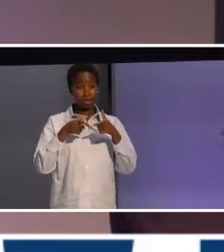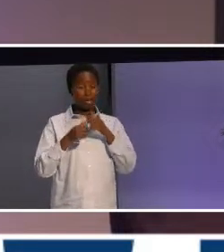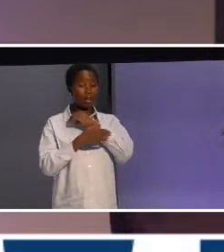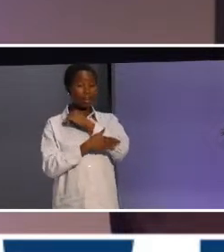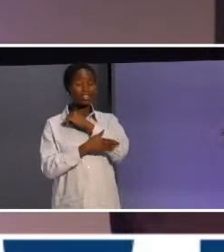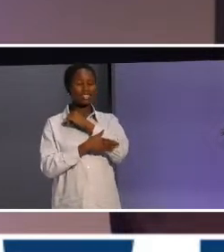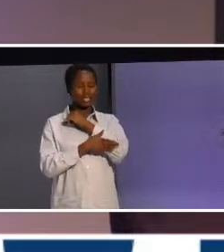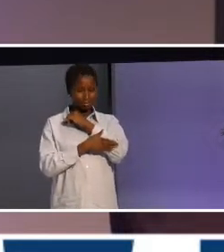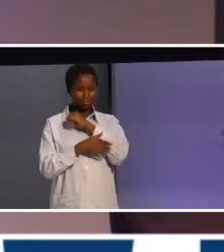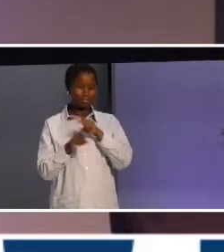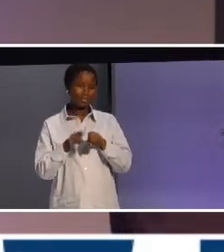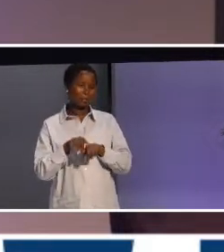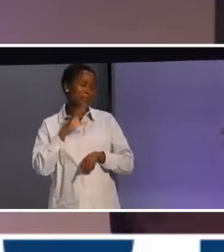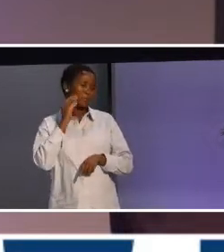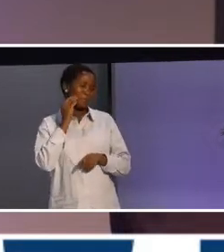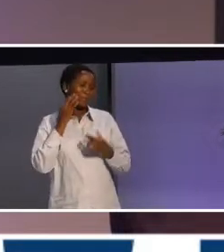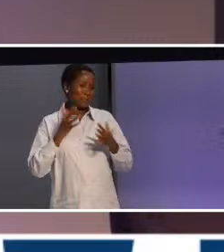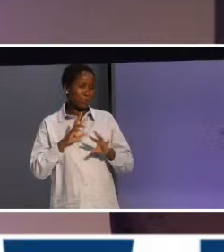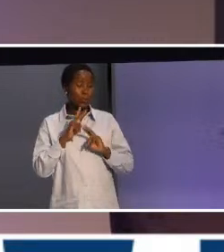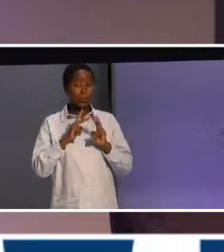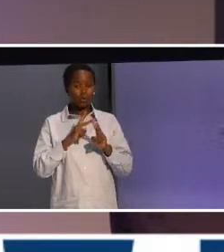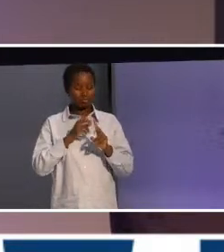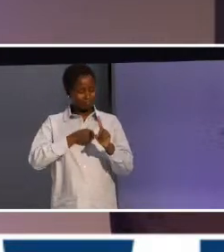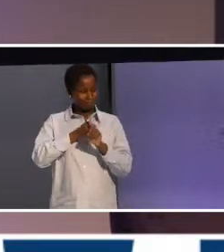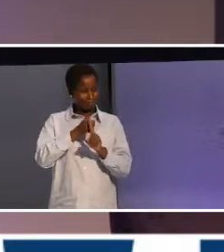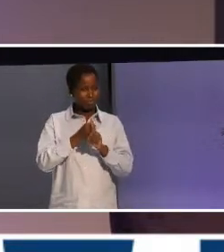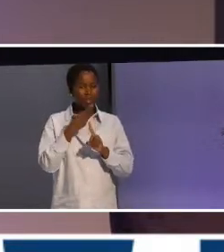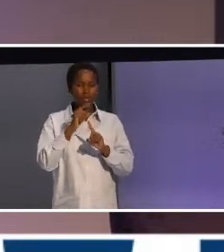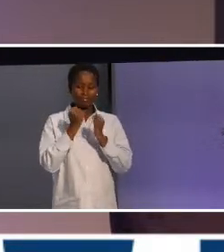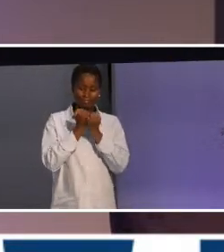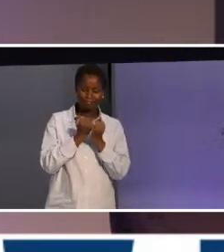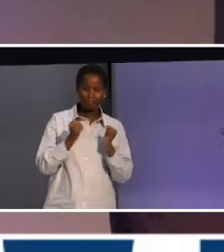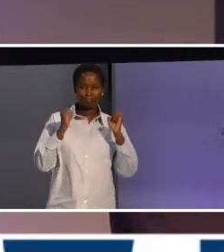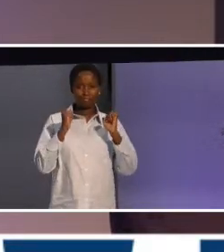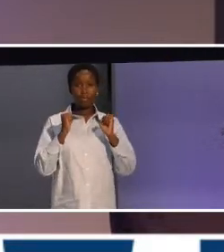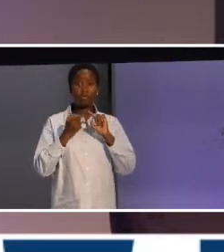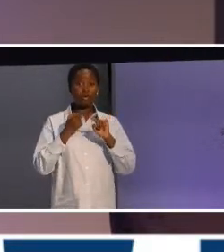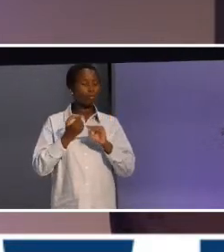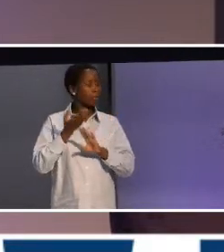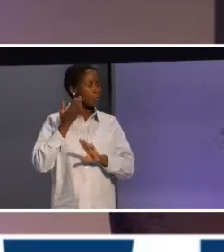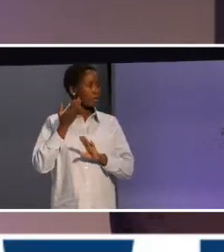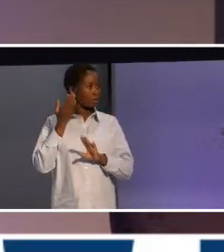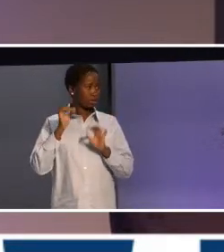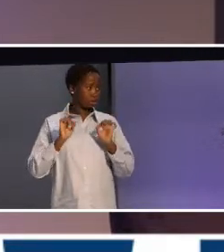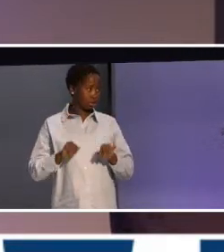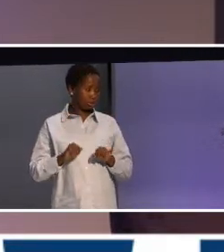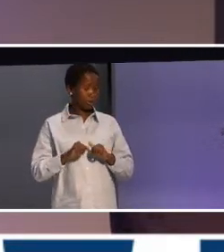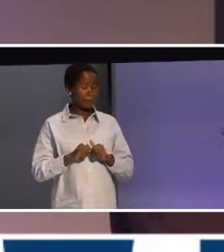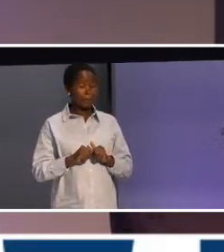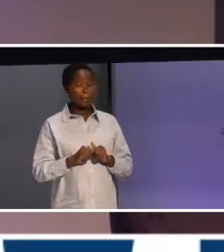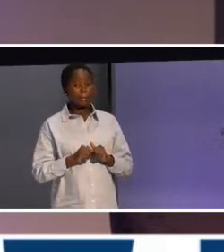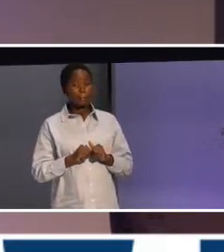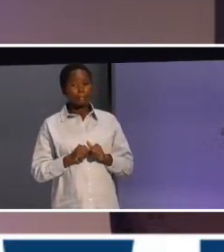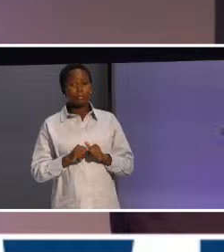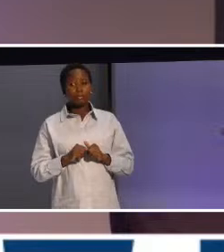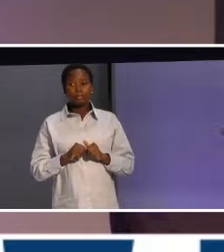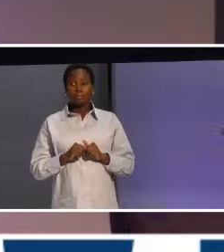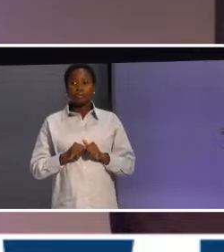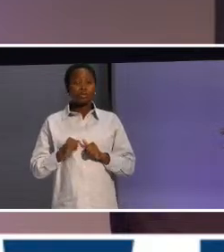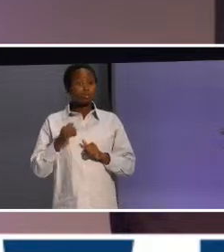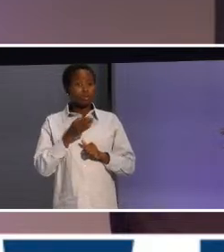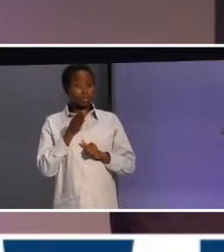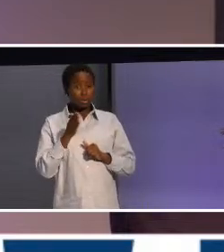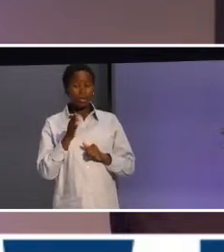in their march to democracy against very heavy odds. There were some momentous journeys that are